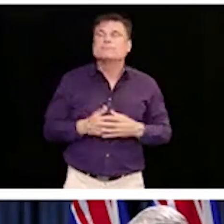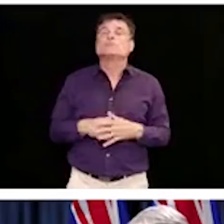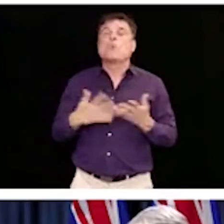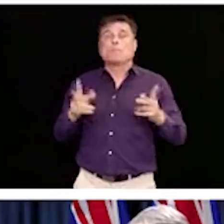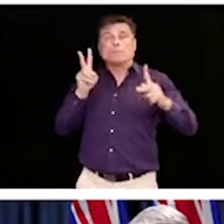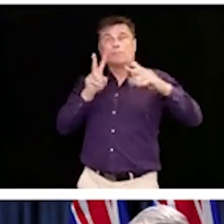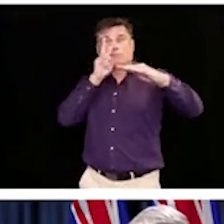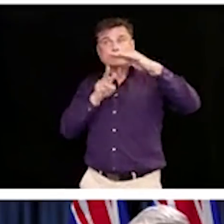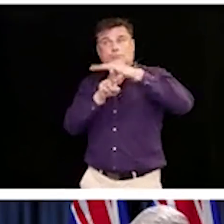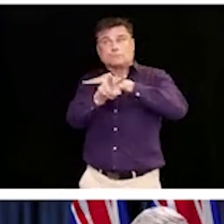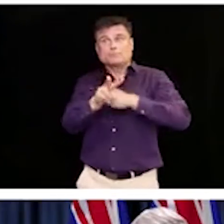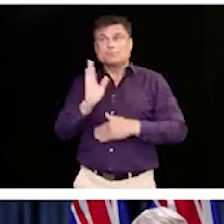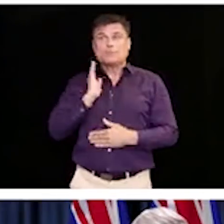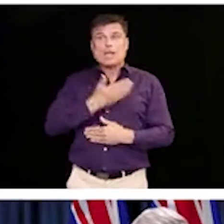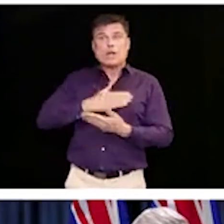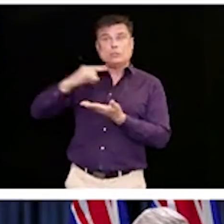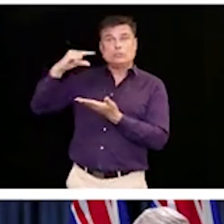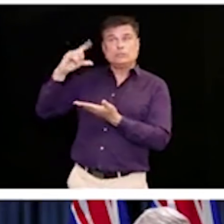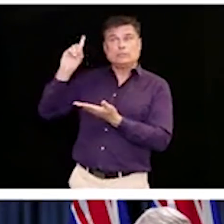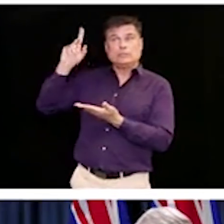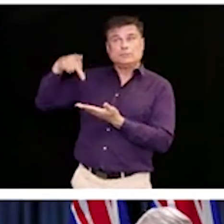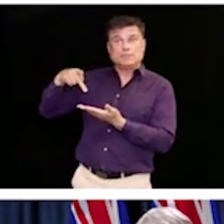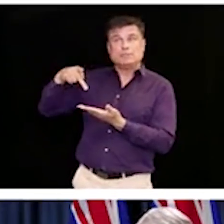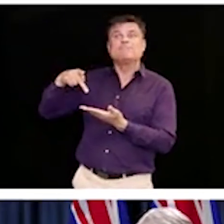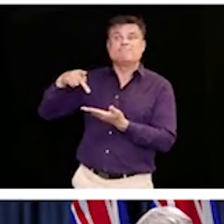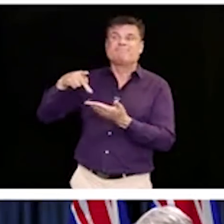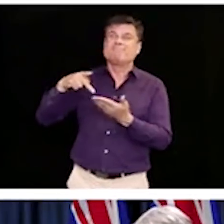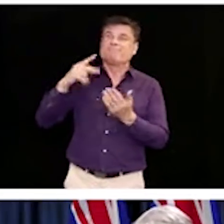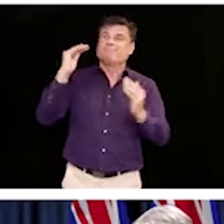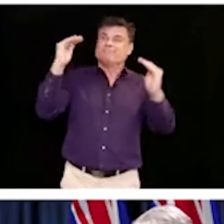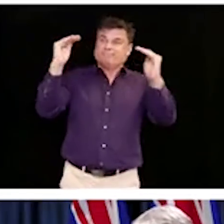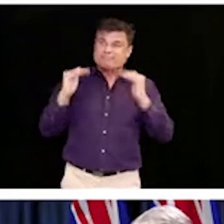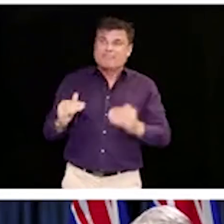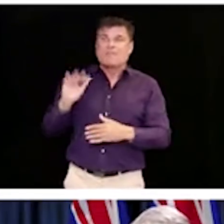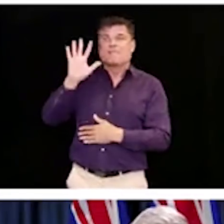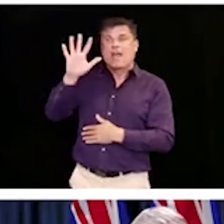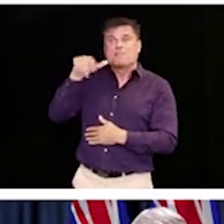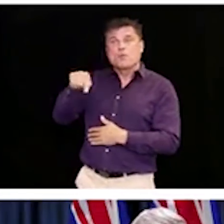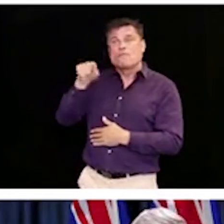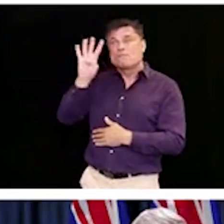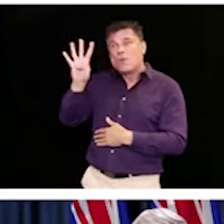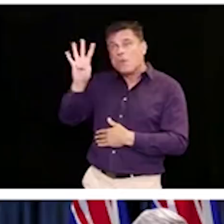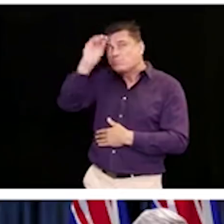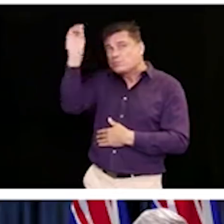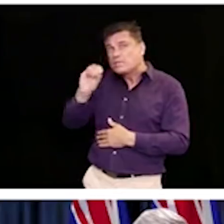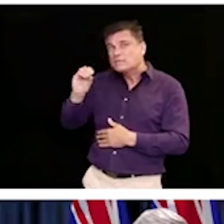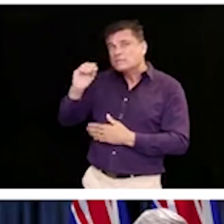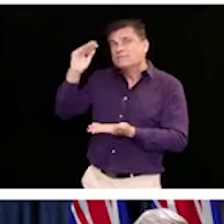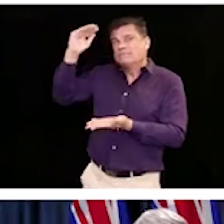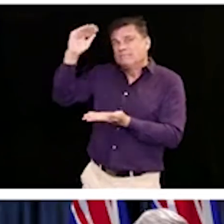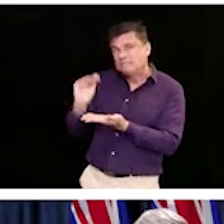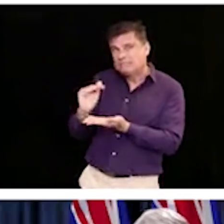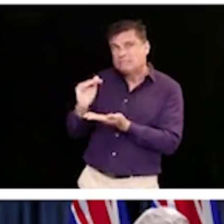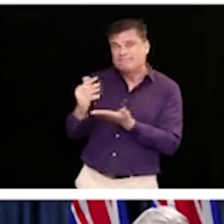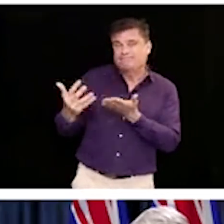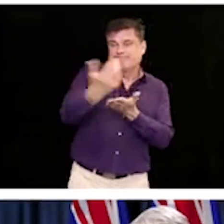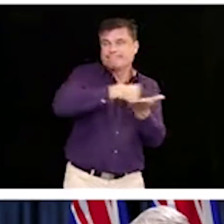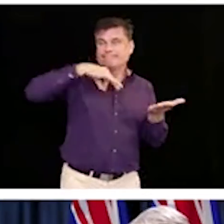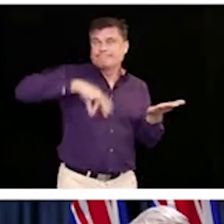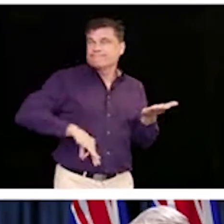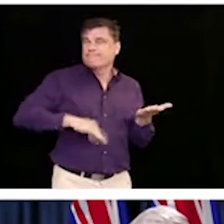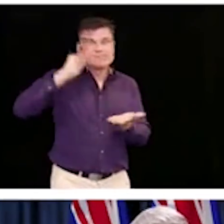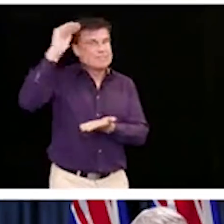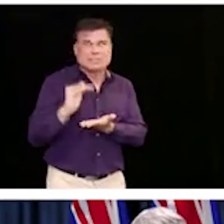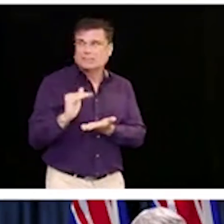real GDP to decline by 5.4% in 2020, as shown on the left-hand side chart. The